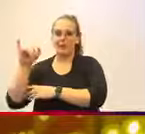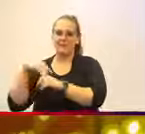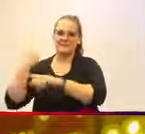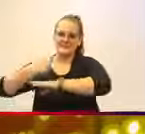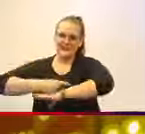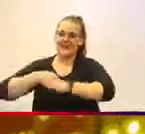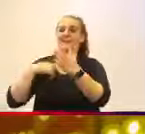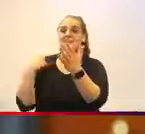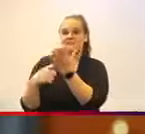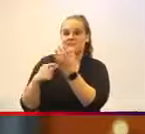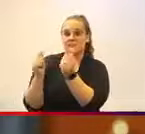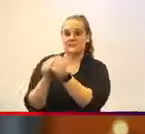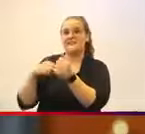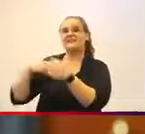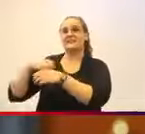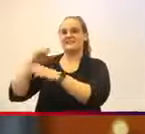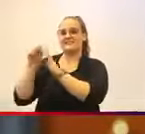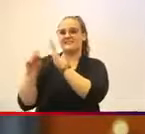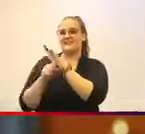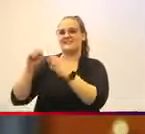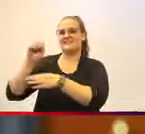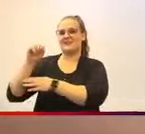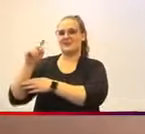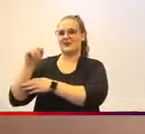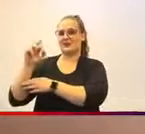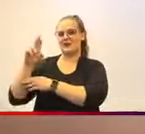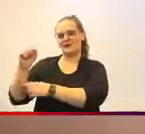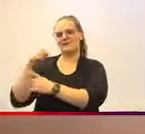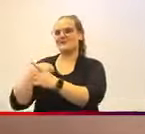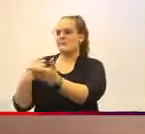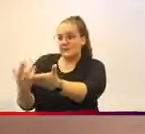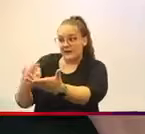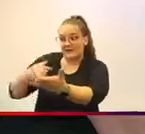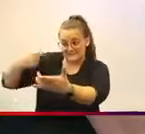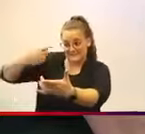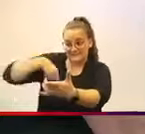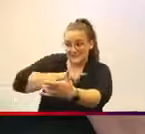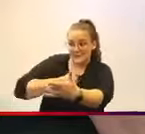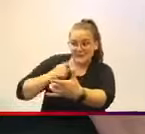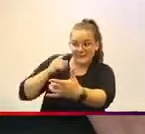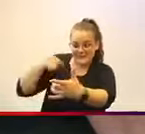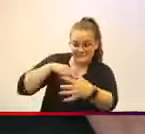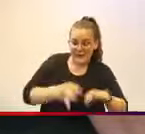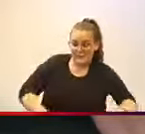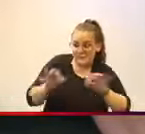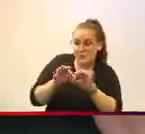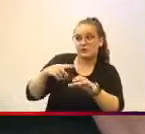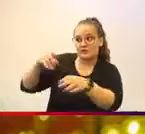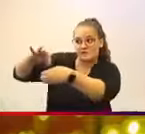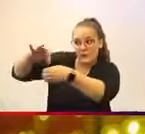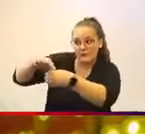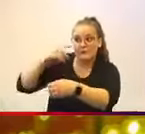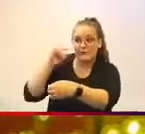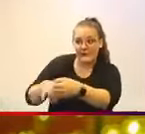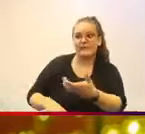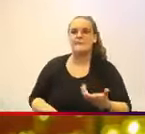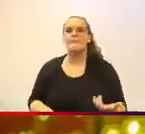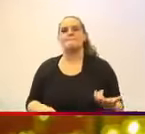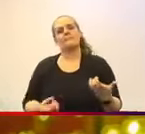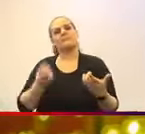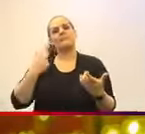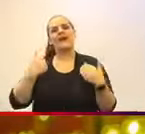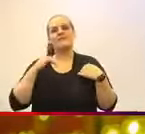these are important things to us, you should vote for them. Being able to have those safe spaces has made me figure out that it's okay